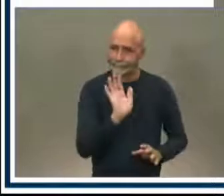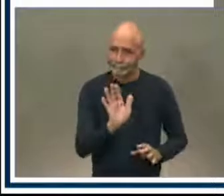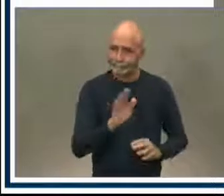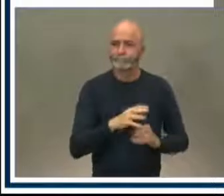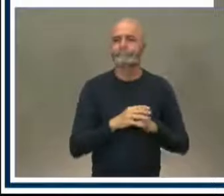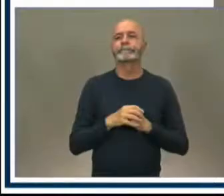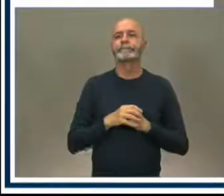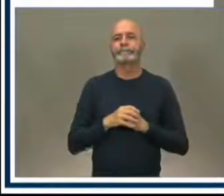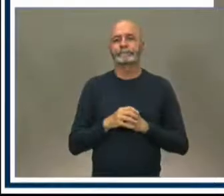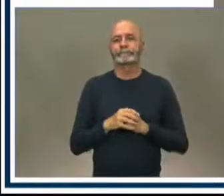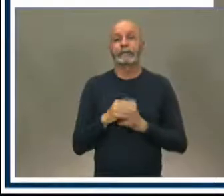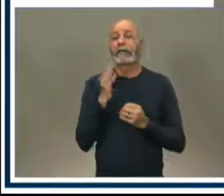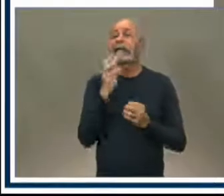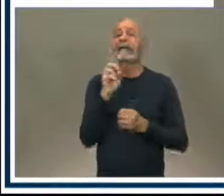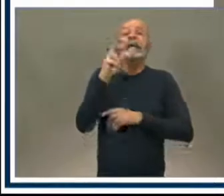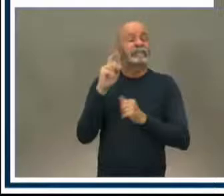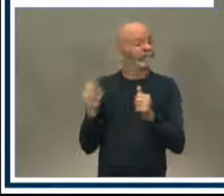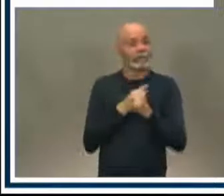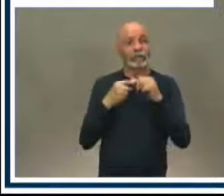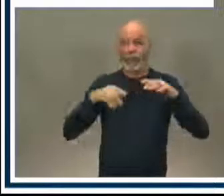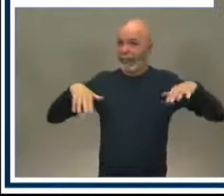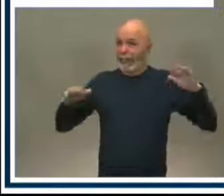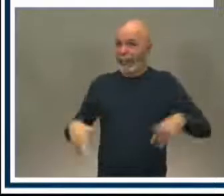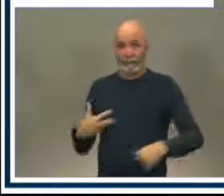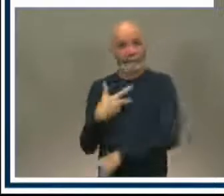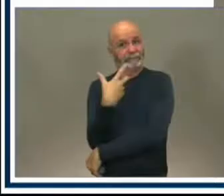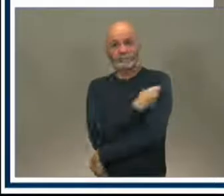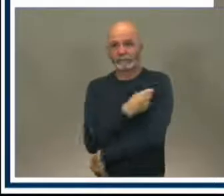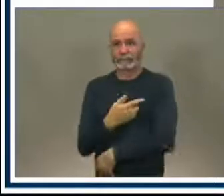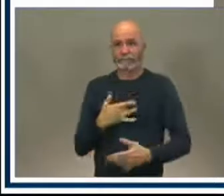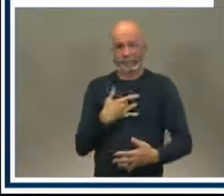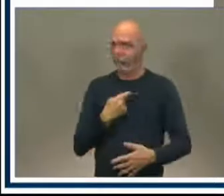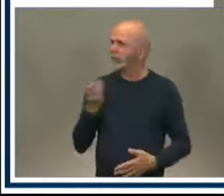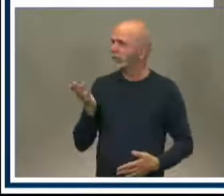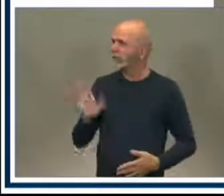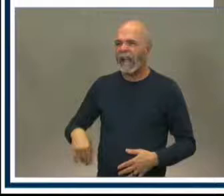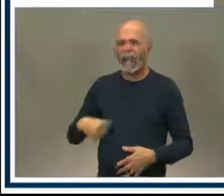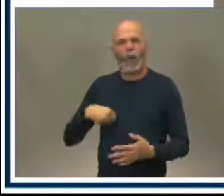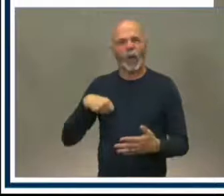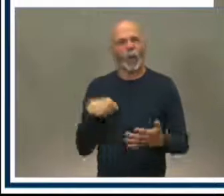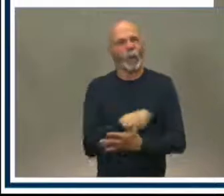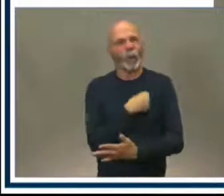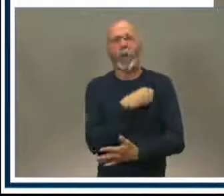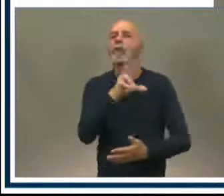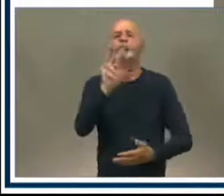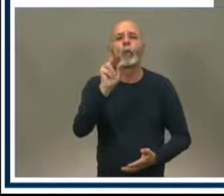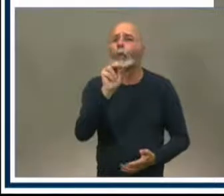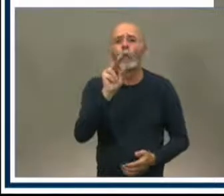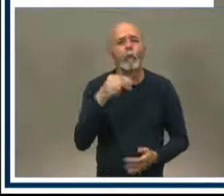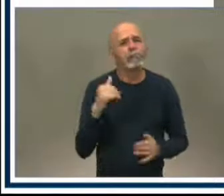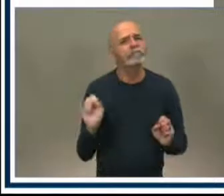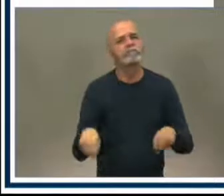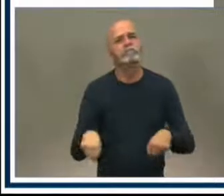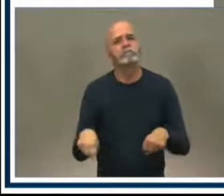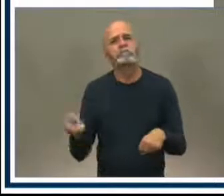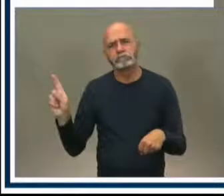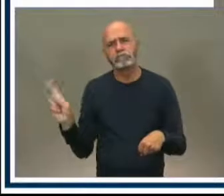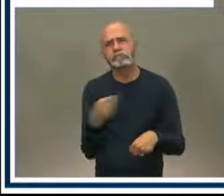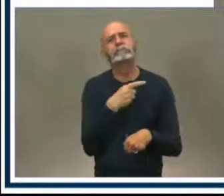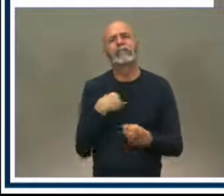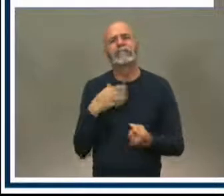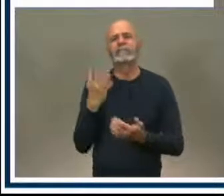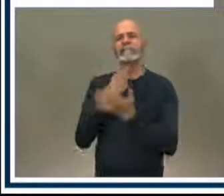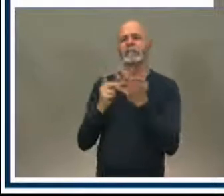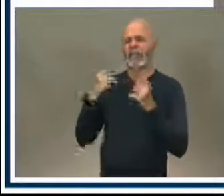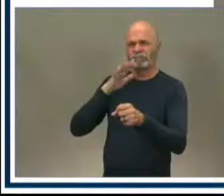first dose of vaccine. You may look at our vaccination rate and think that it's high enough and that you don't need to be vaccinated. But